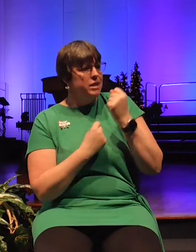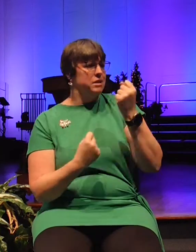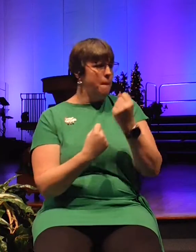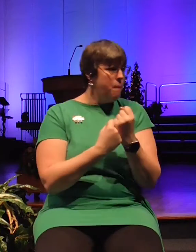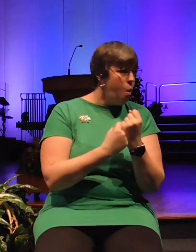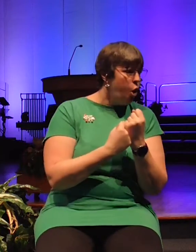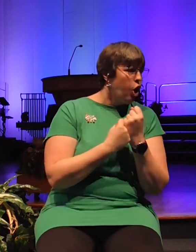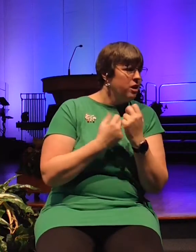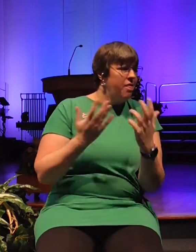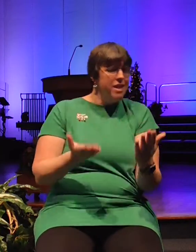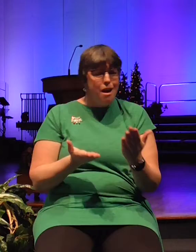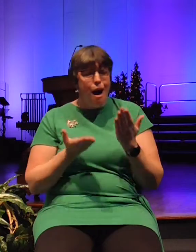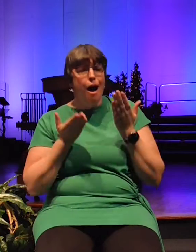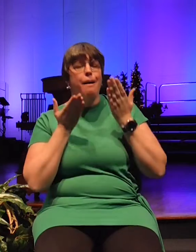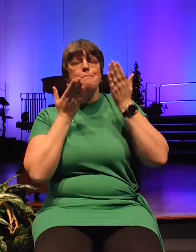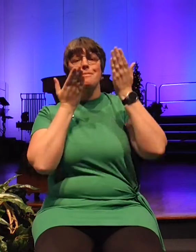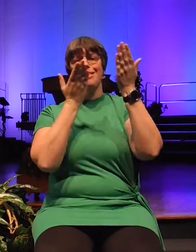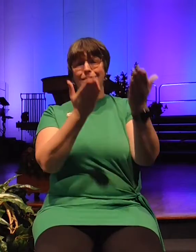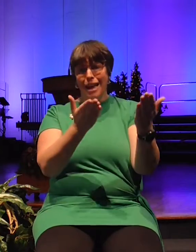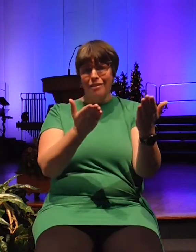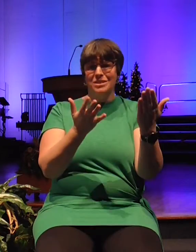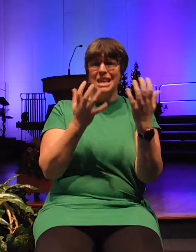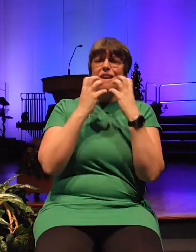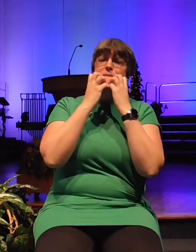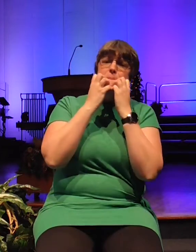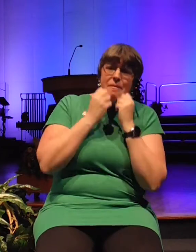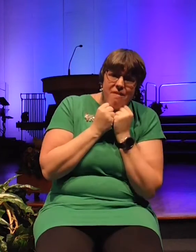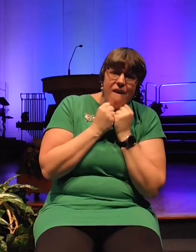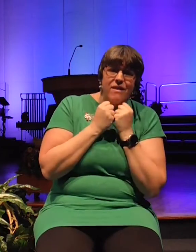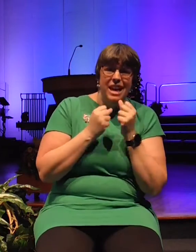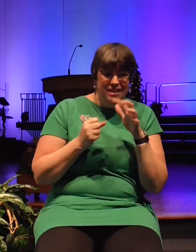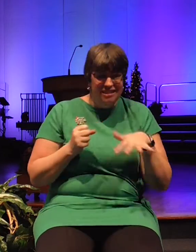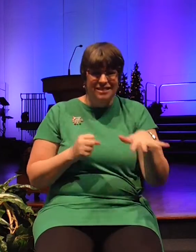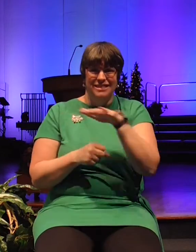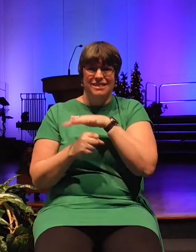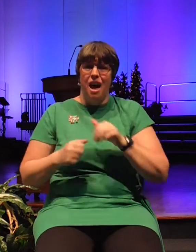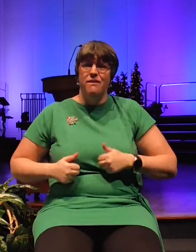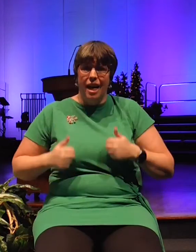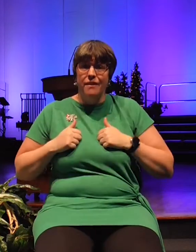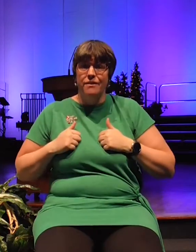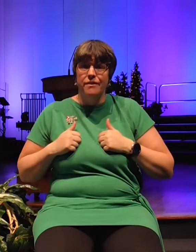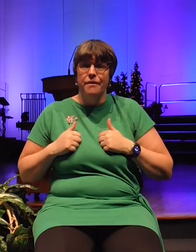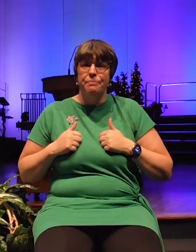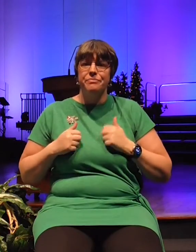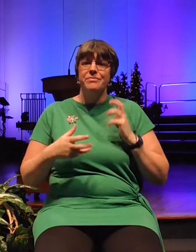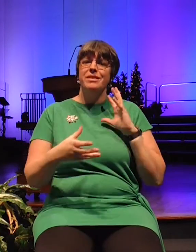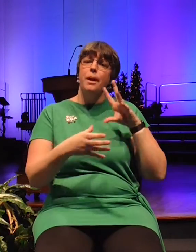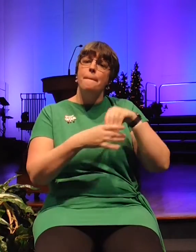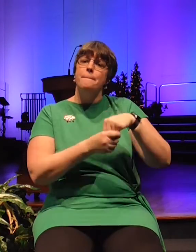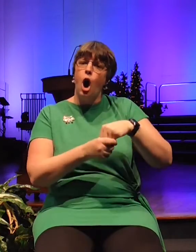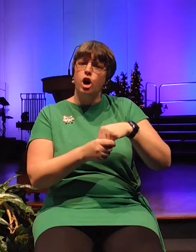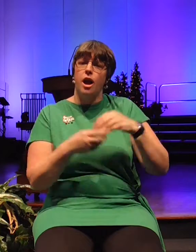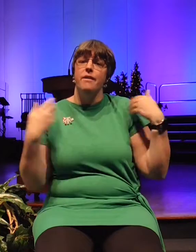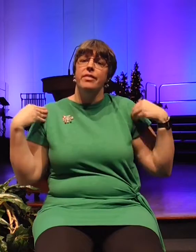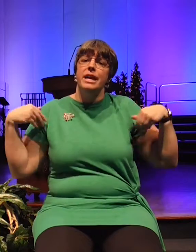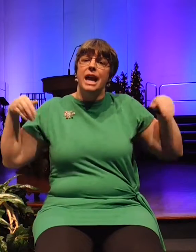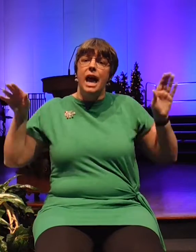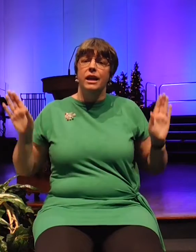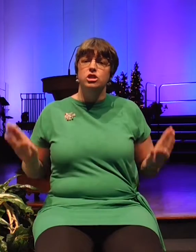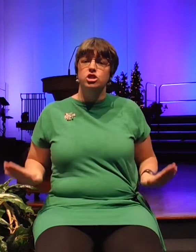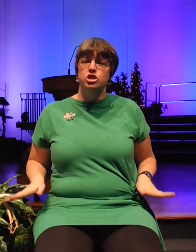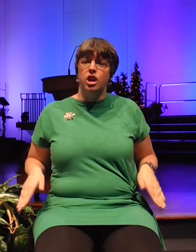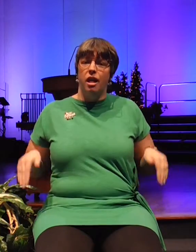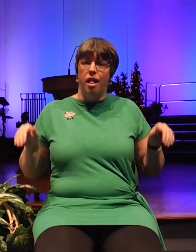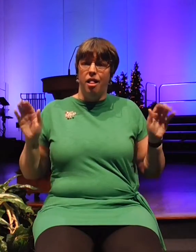support, the upliftment of the beloveds we share our life with is a part of that angelic realm of the